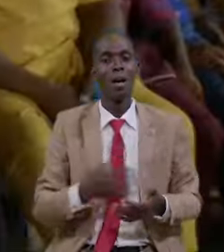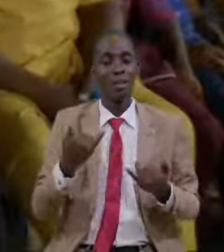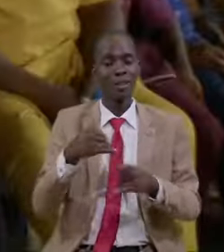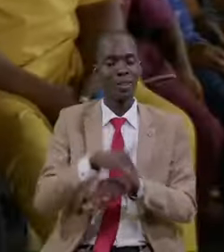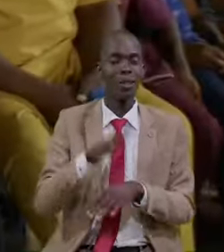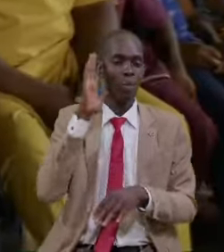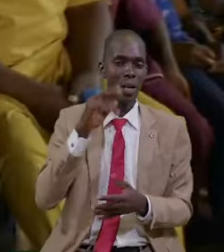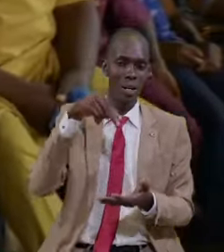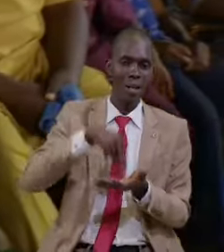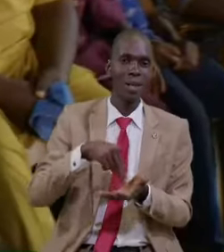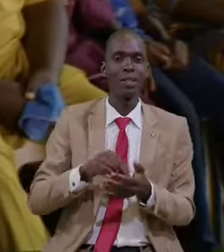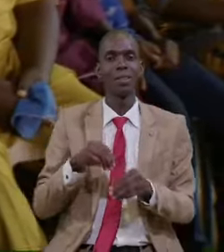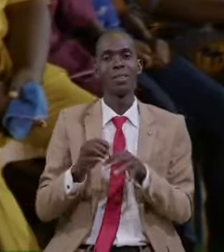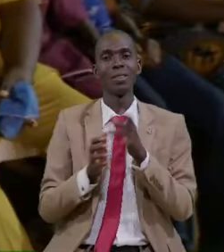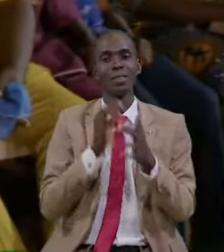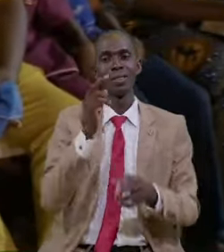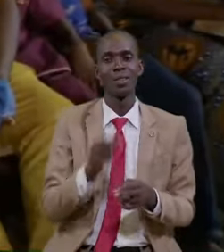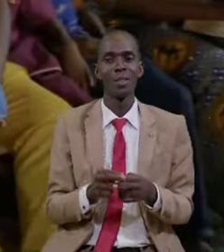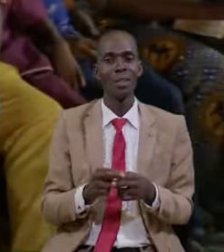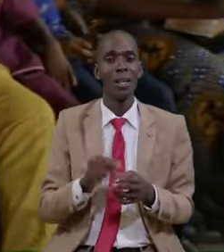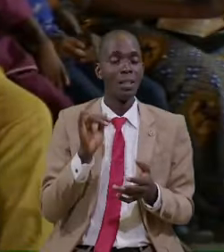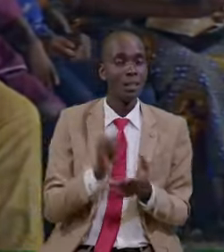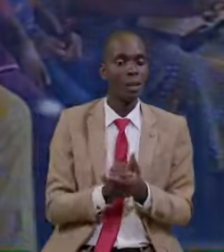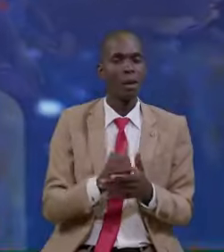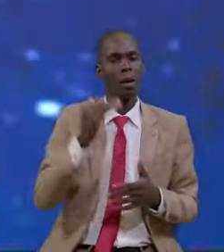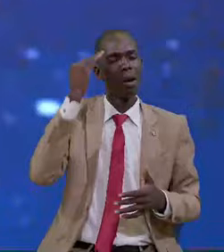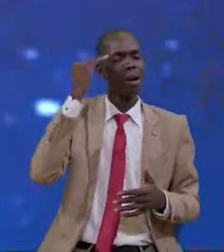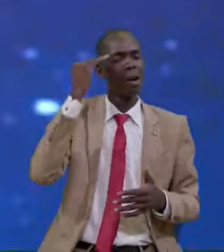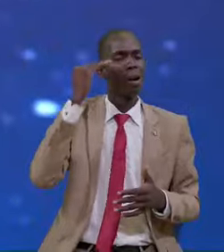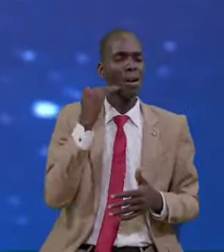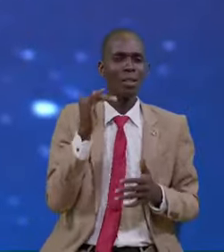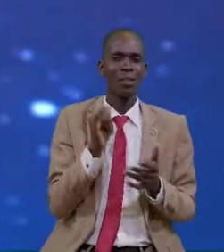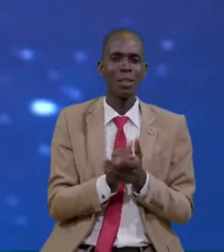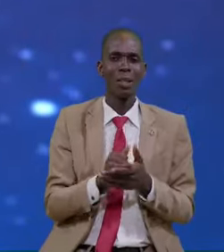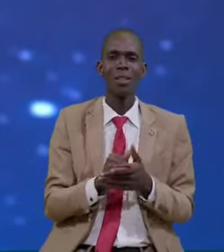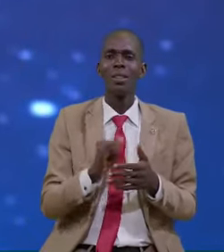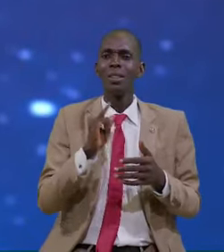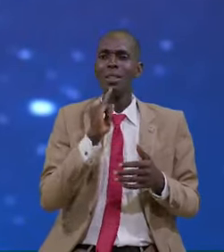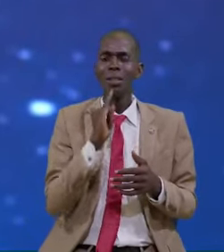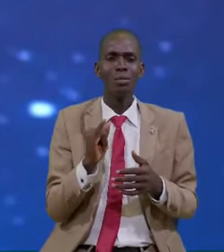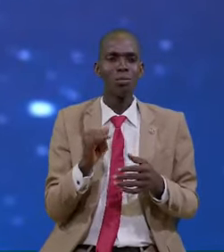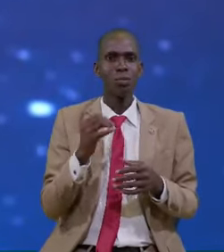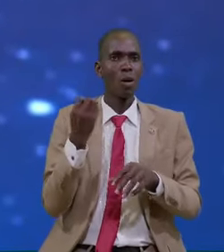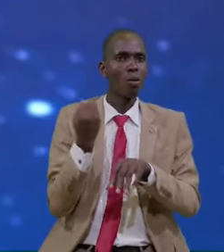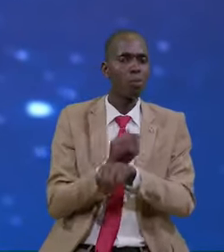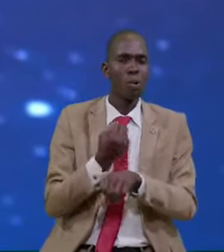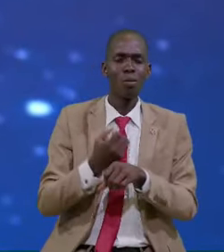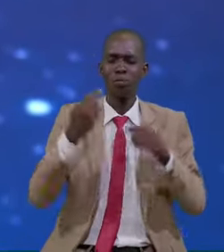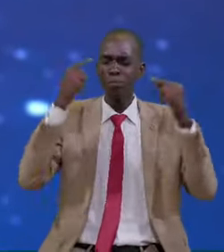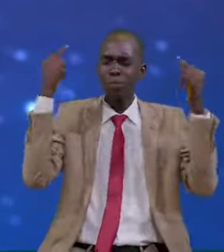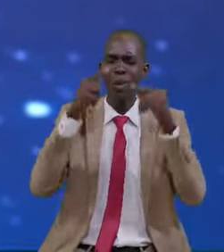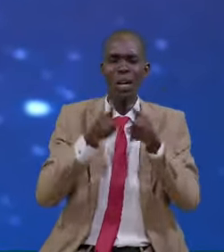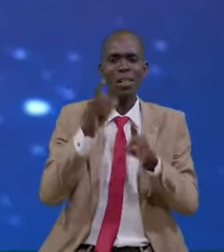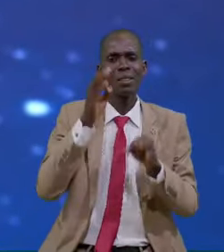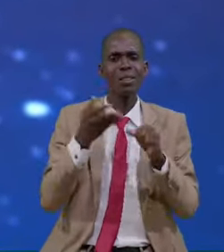up. That head that is almost like hot water, the boiling water there,